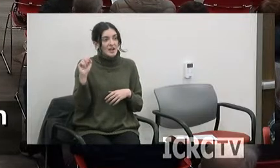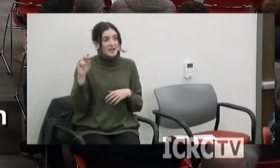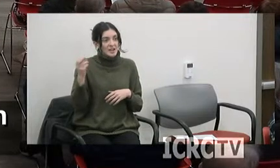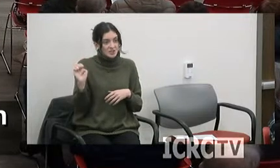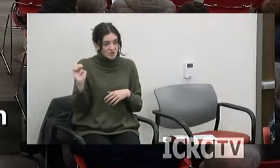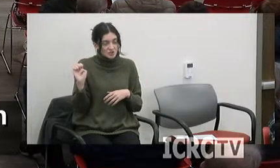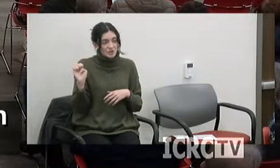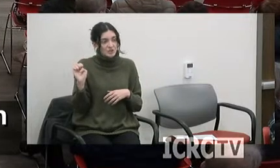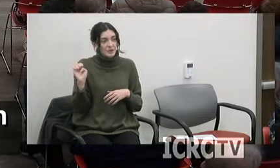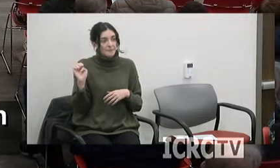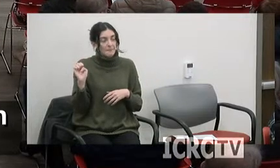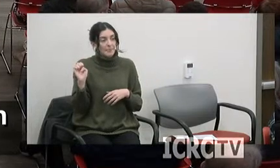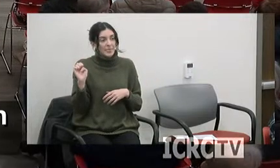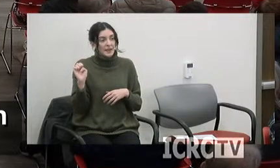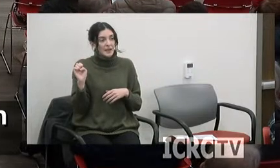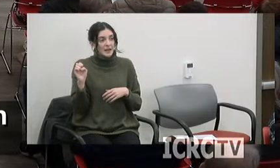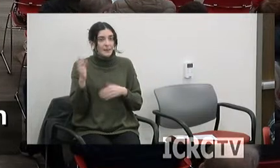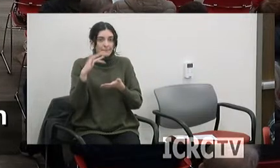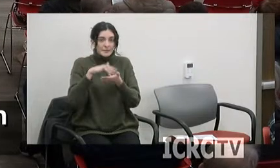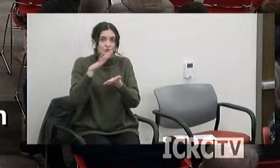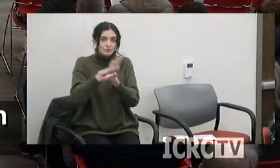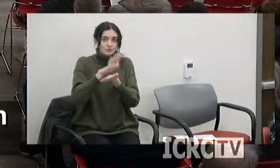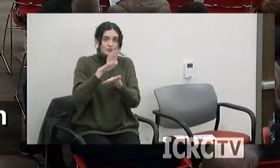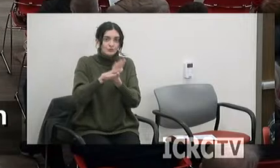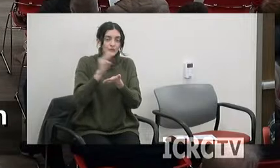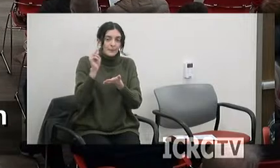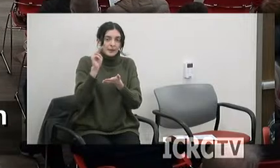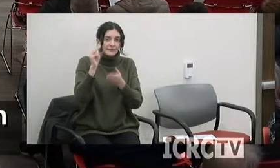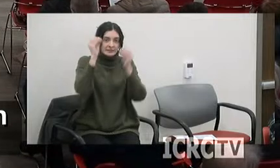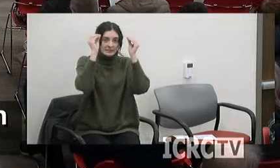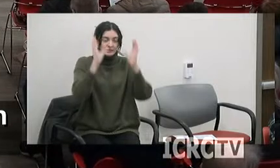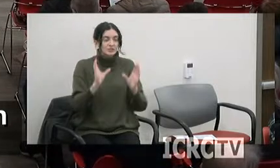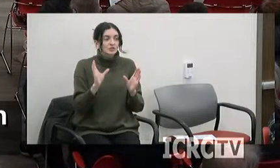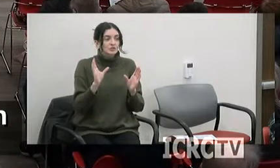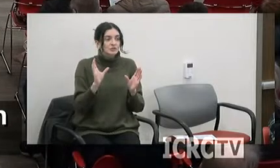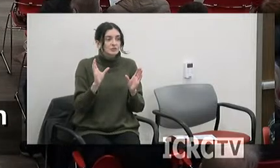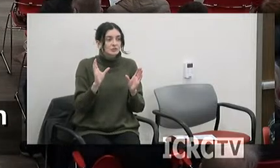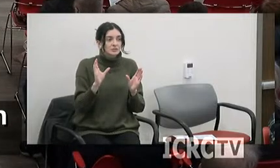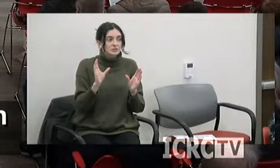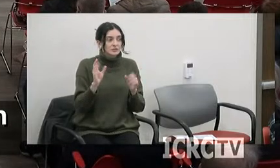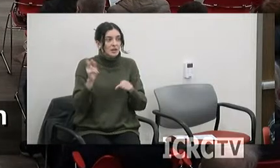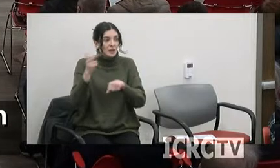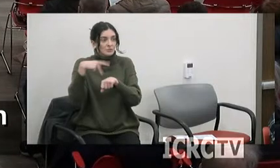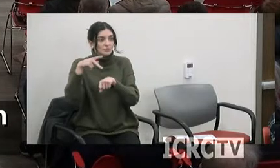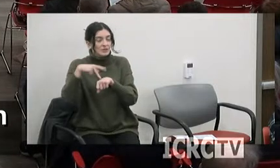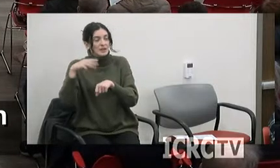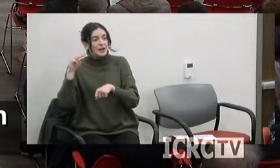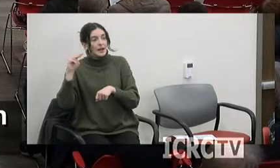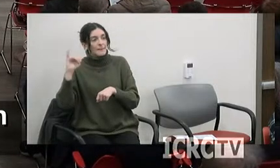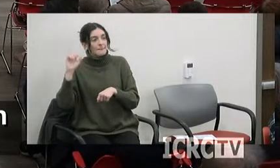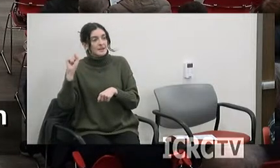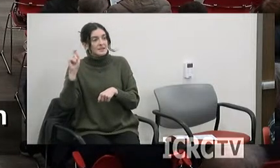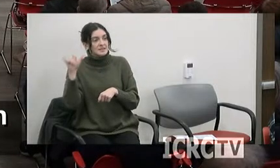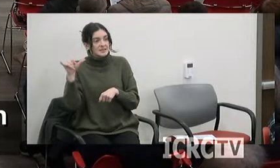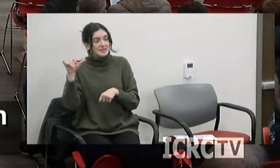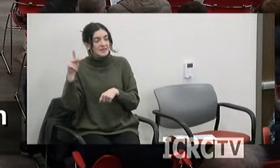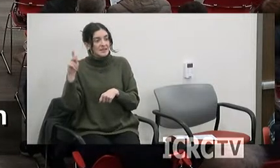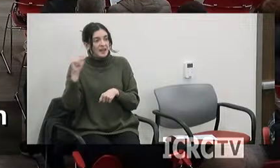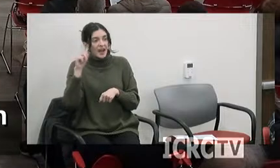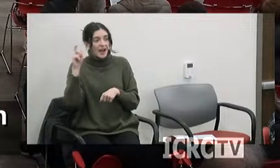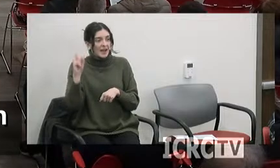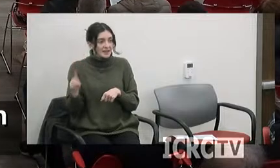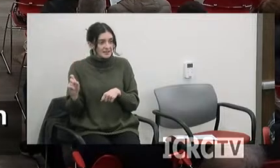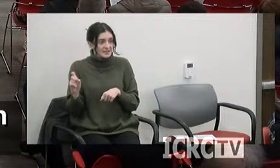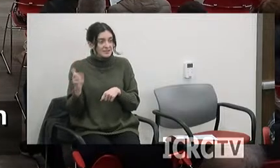Junior High for being here and cultivating a love of art in their students at the junior high, as well as Principal Misty Getz, who's here to support her kids tonight as